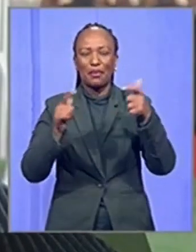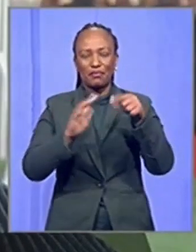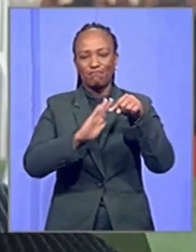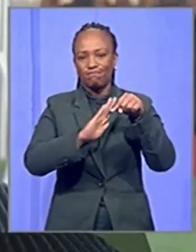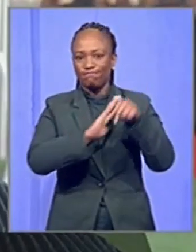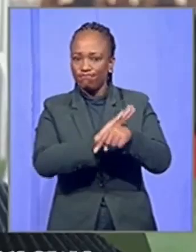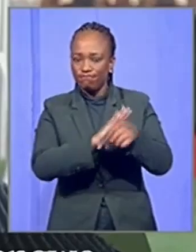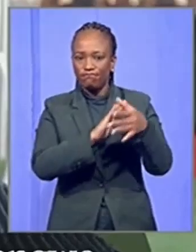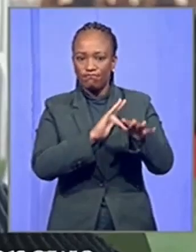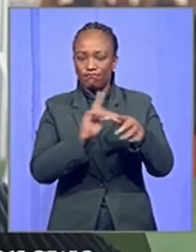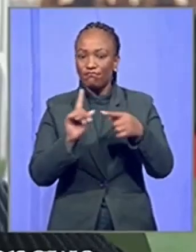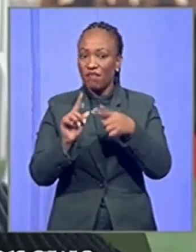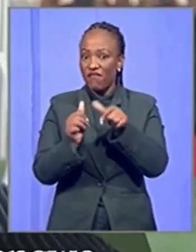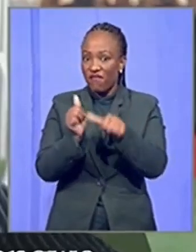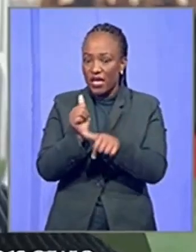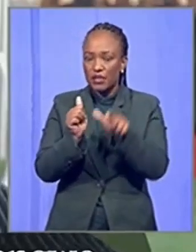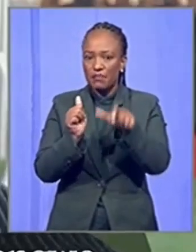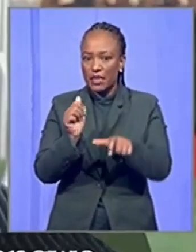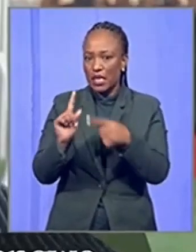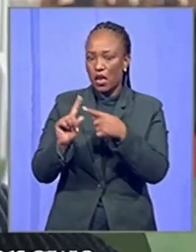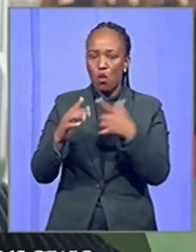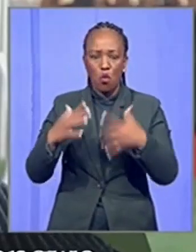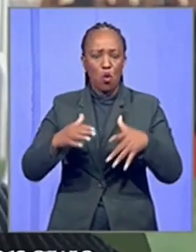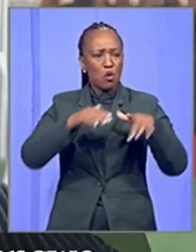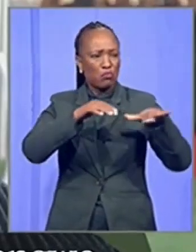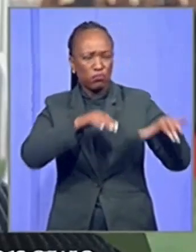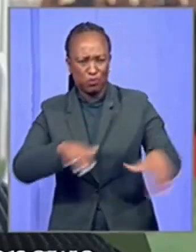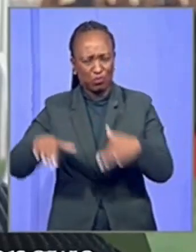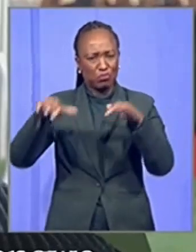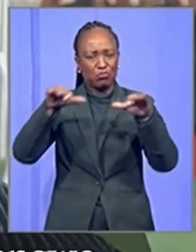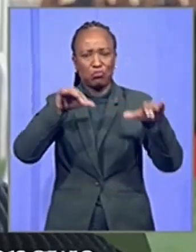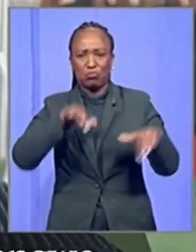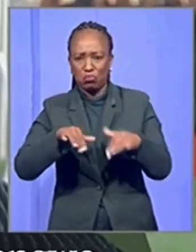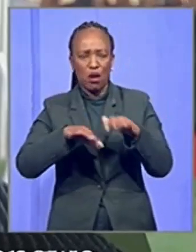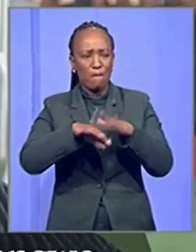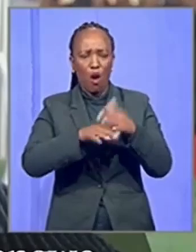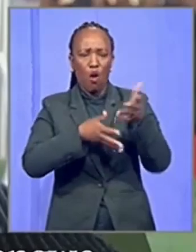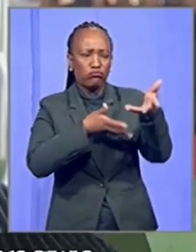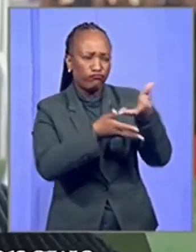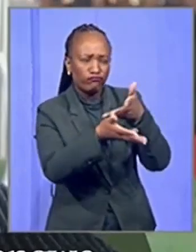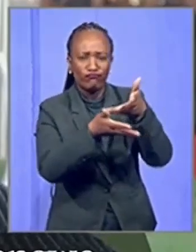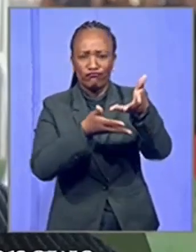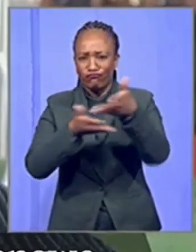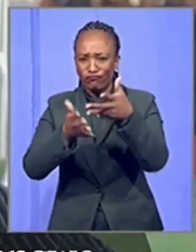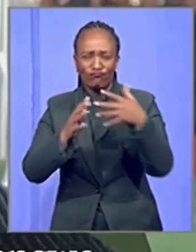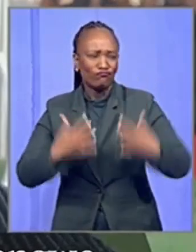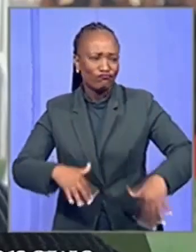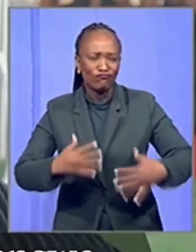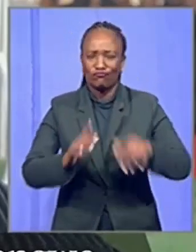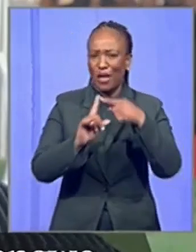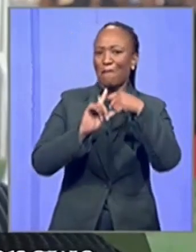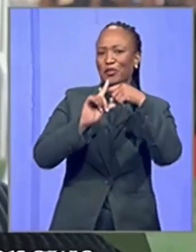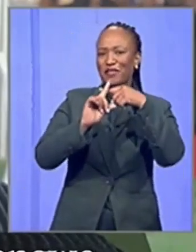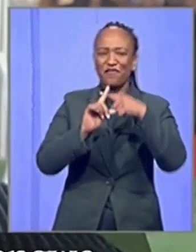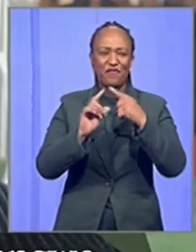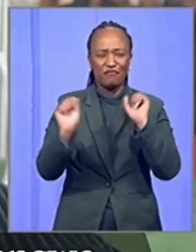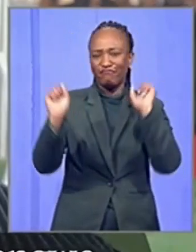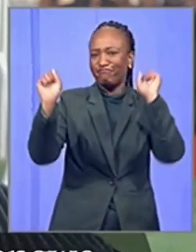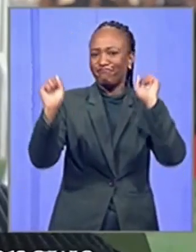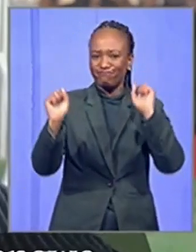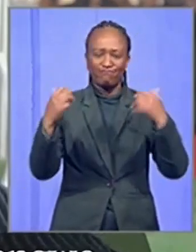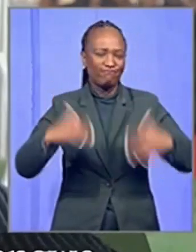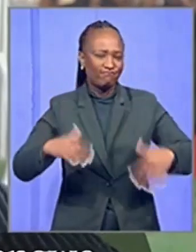who was very visible, very engaging, very energetic, very positive in his outlook. He was a go-getter